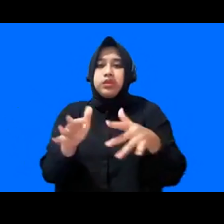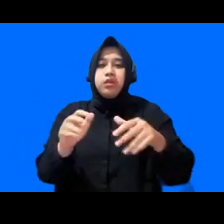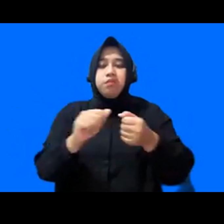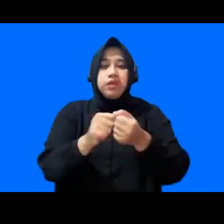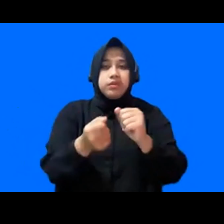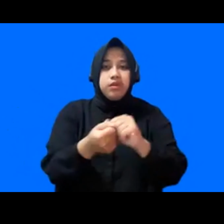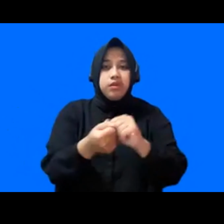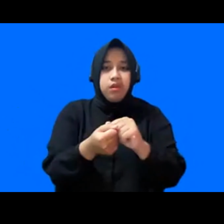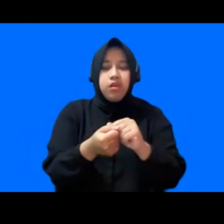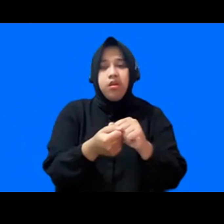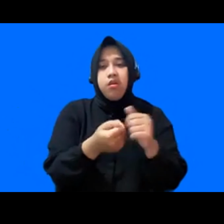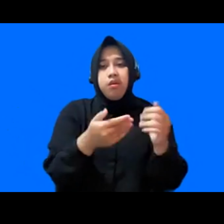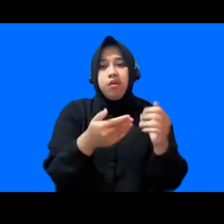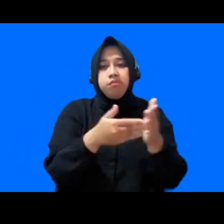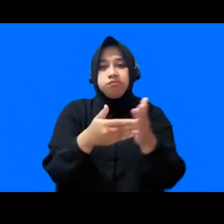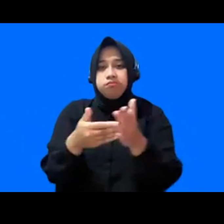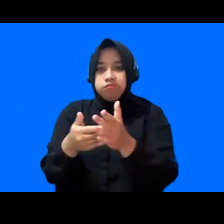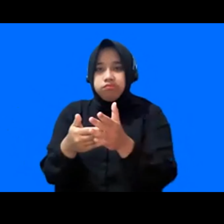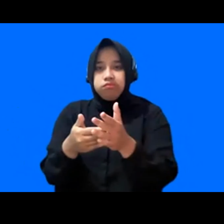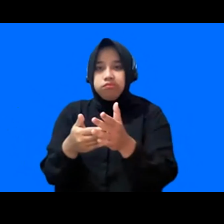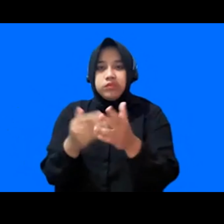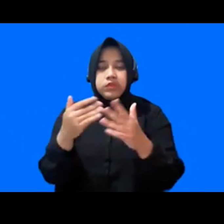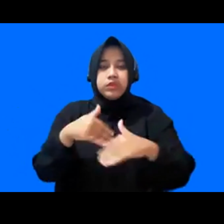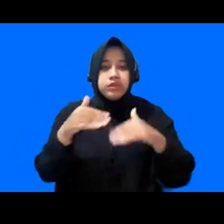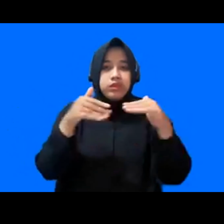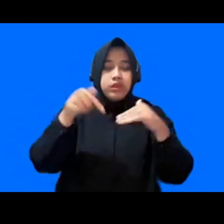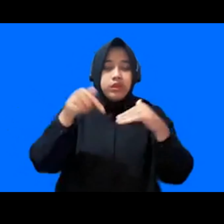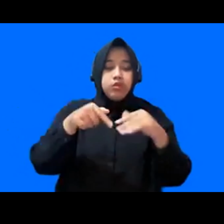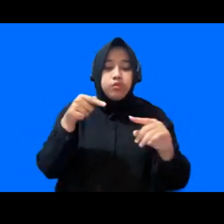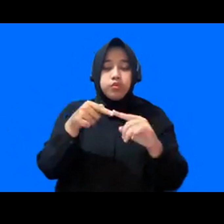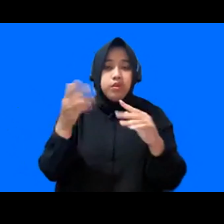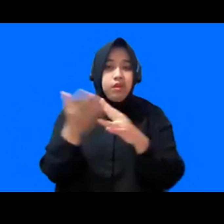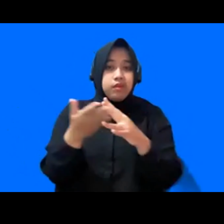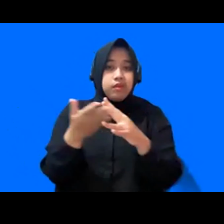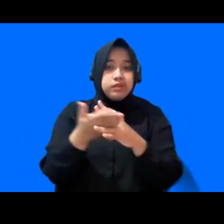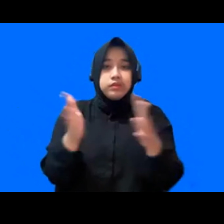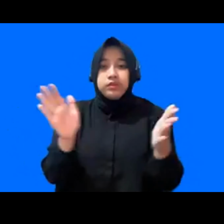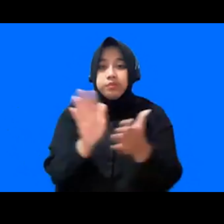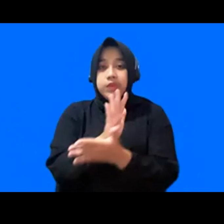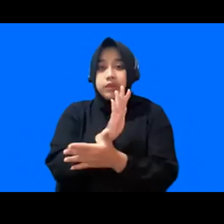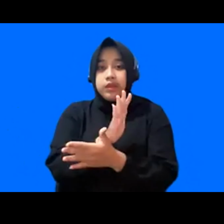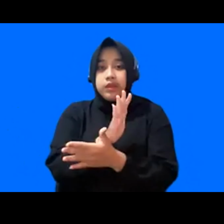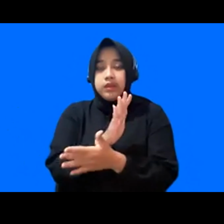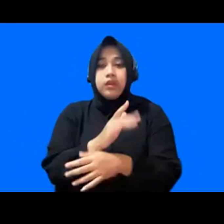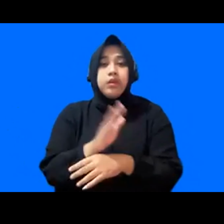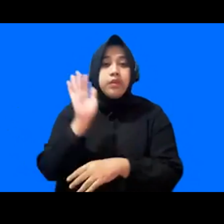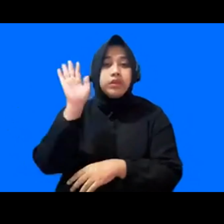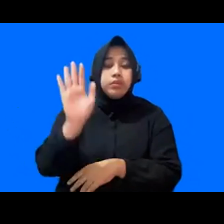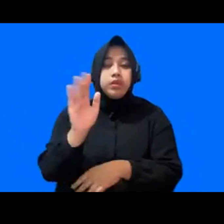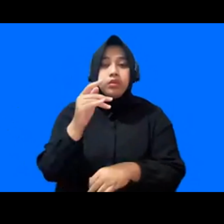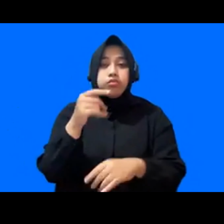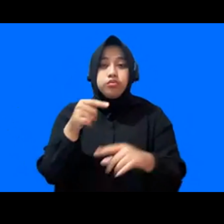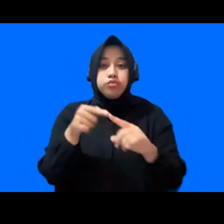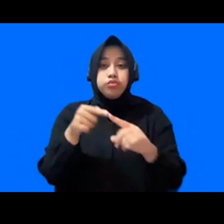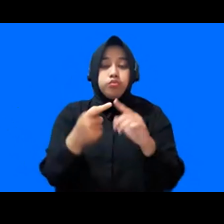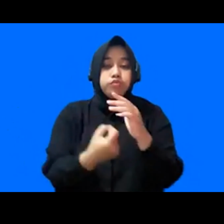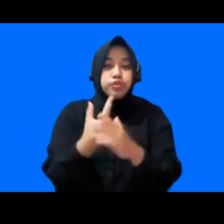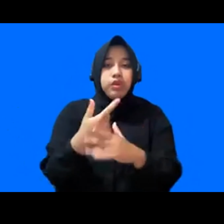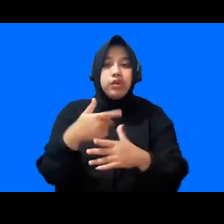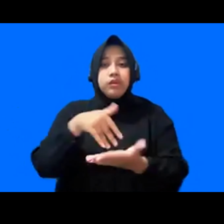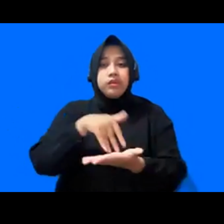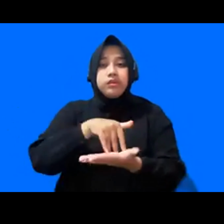access to opportunities, and also to anticipate the future with the emergence of new vulnerabilities, such as the ongoing rapid